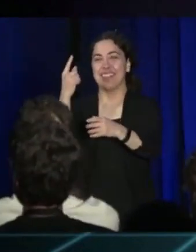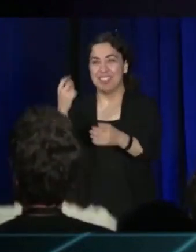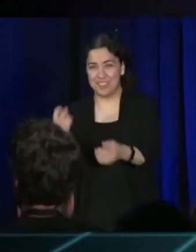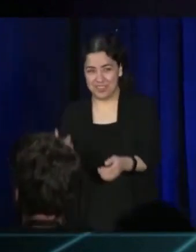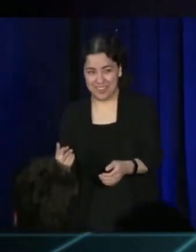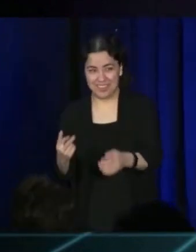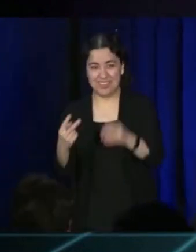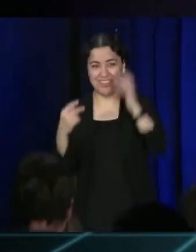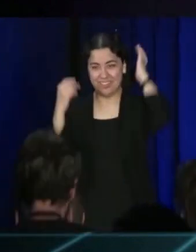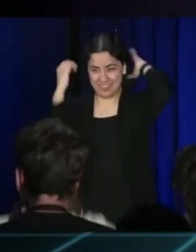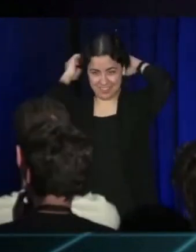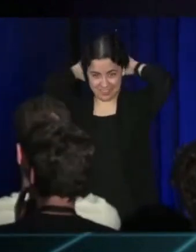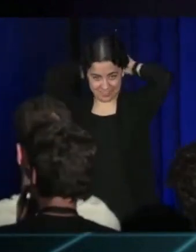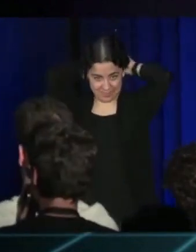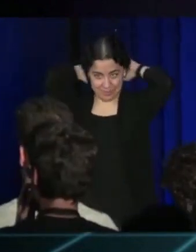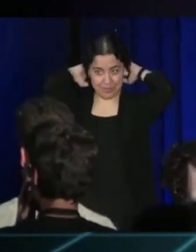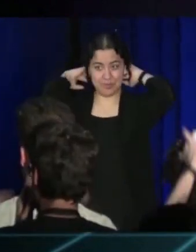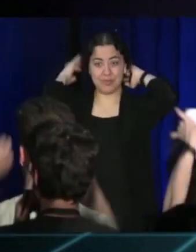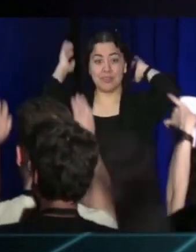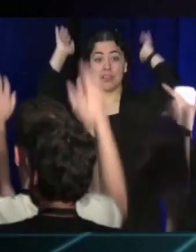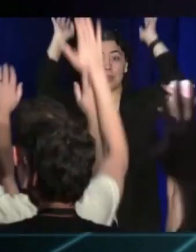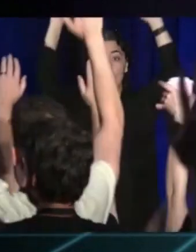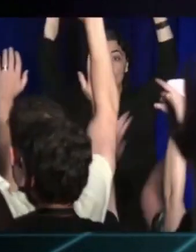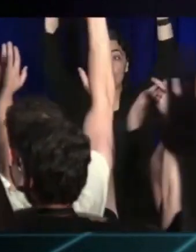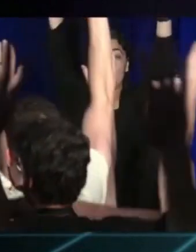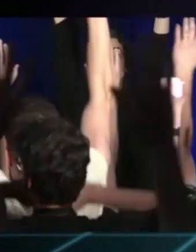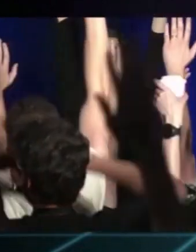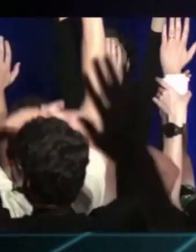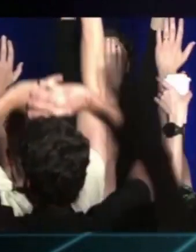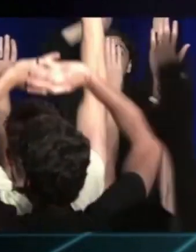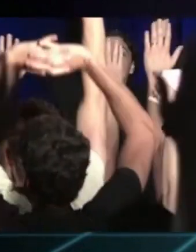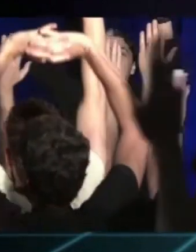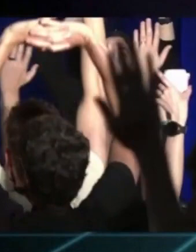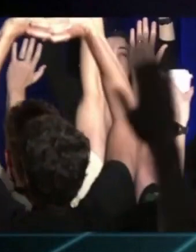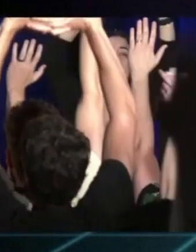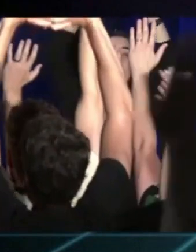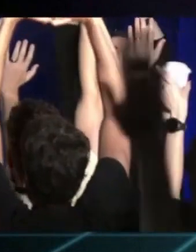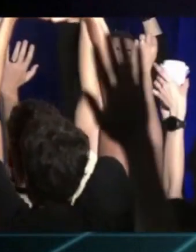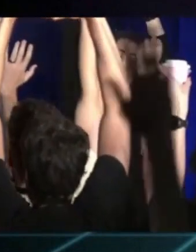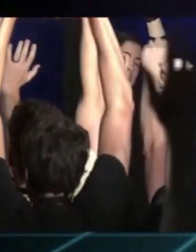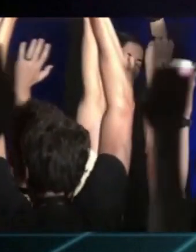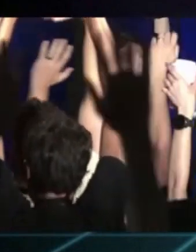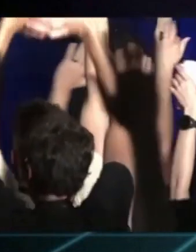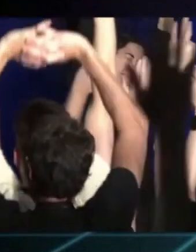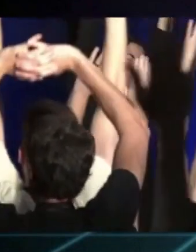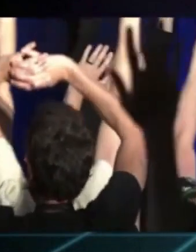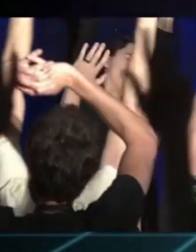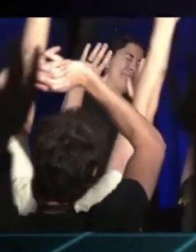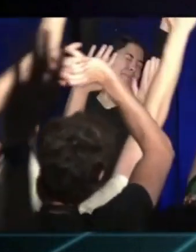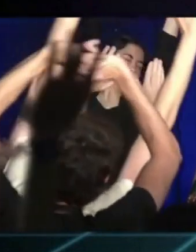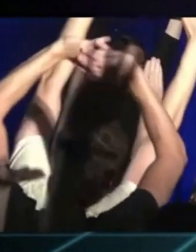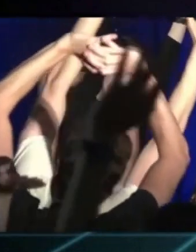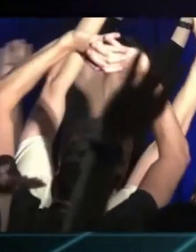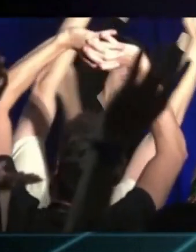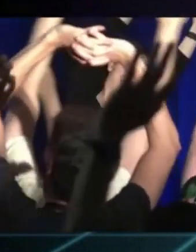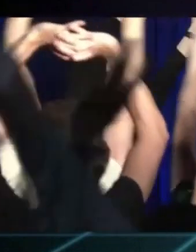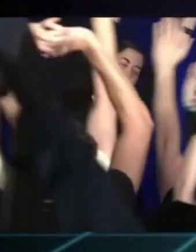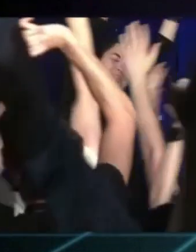and 12. Awesome. Stretch up over your head as high as you can, and even higher than that. Then over to one side and over to the